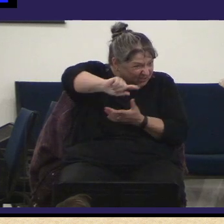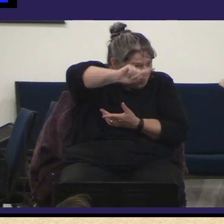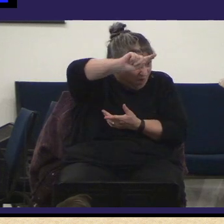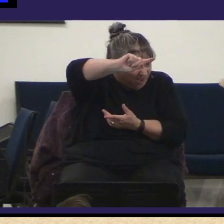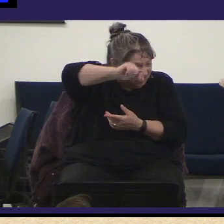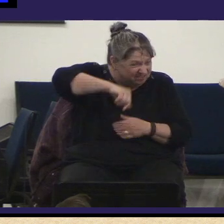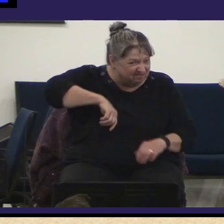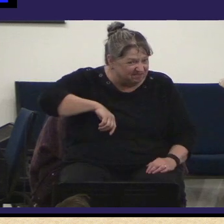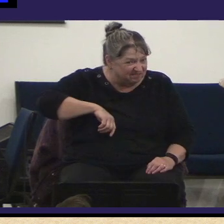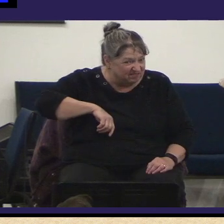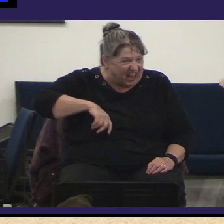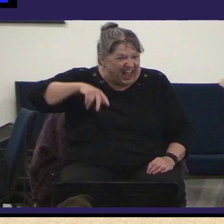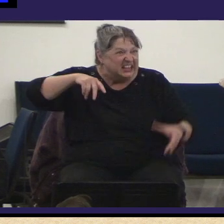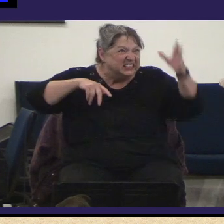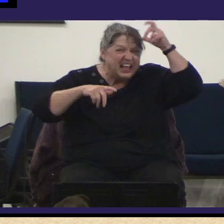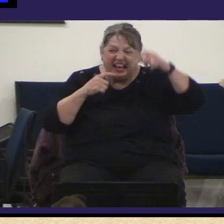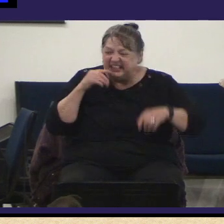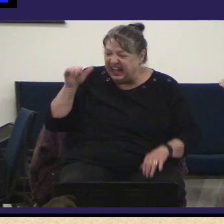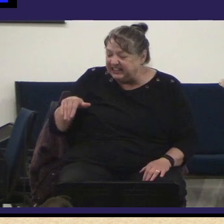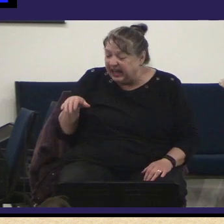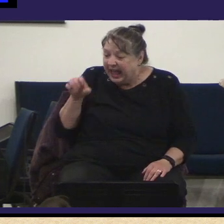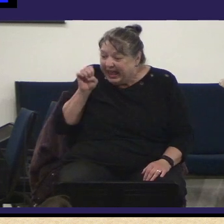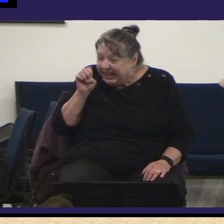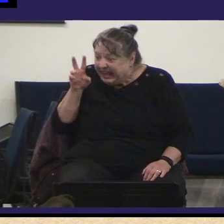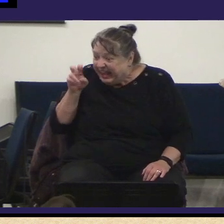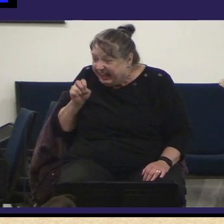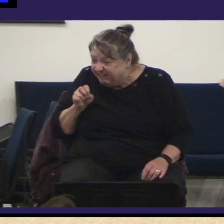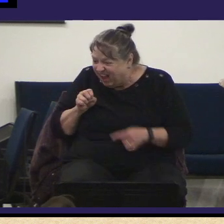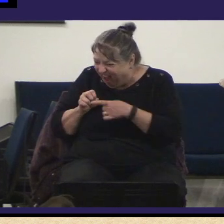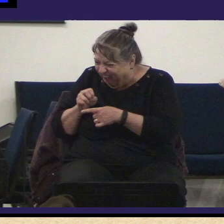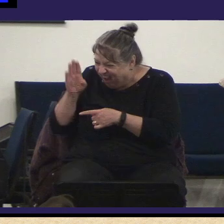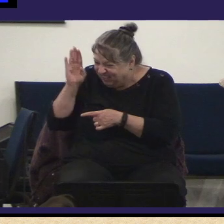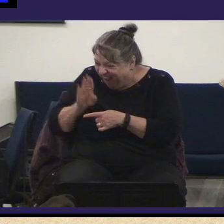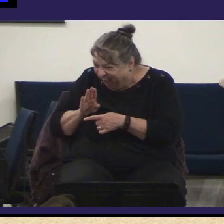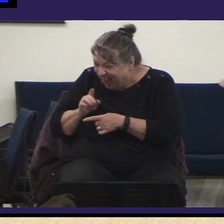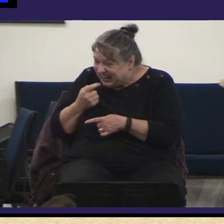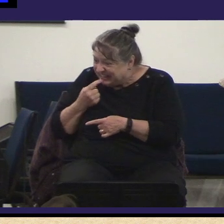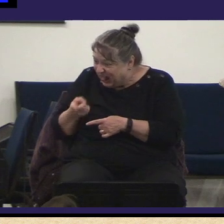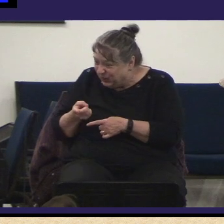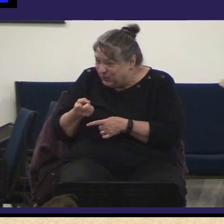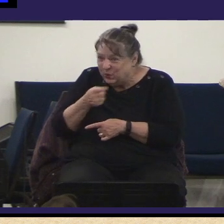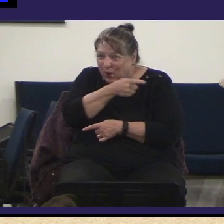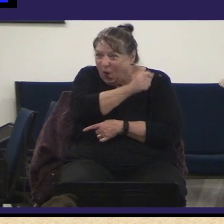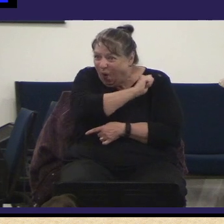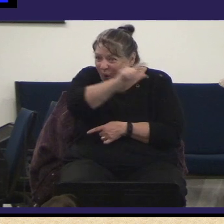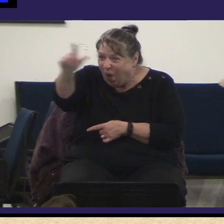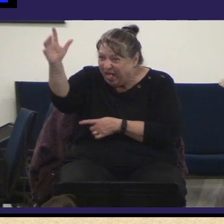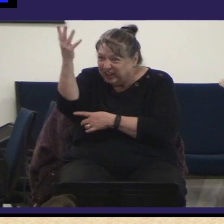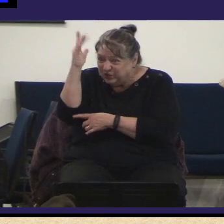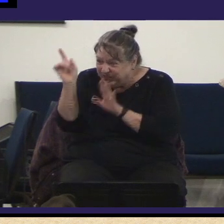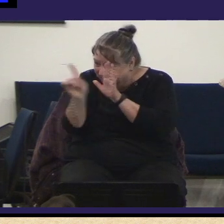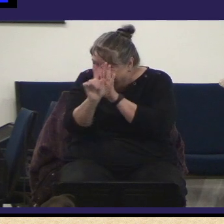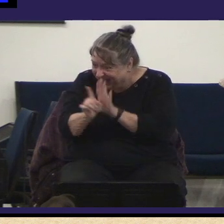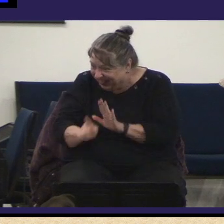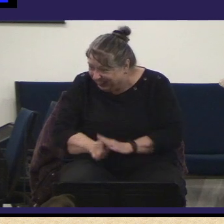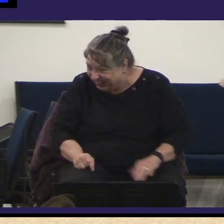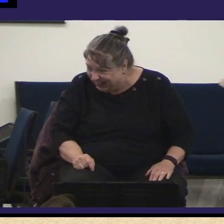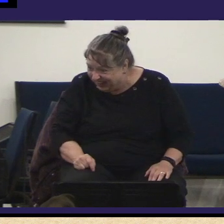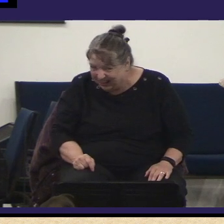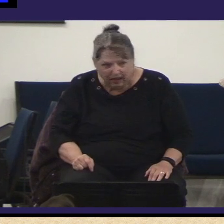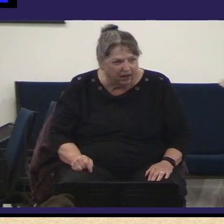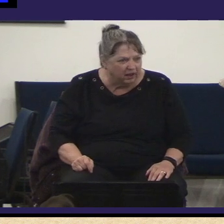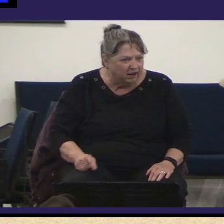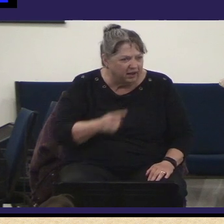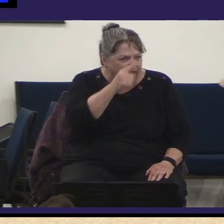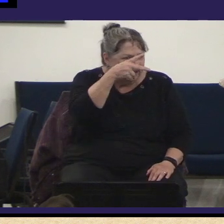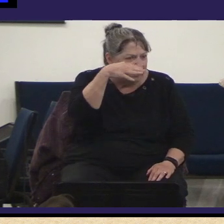God really say that you can't eat from any tree in the garden?" And in verse 3, we find that Eve